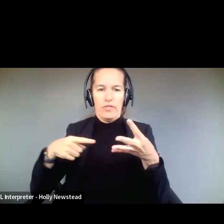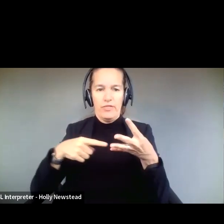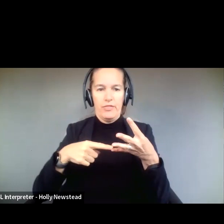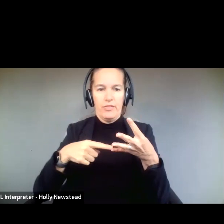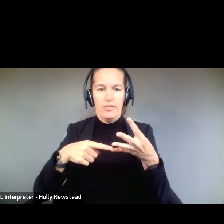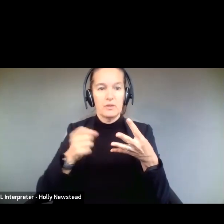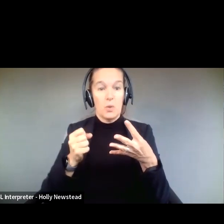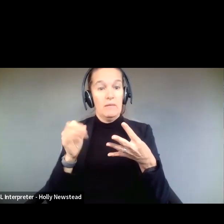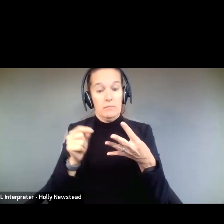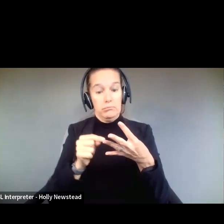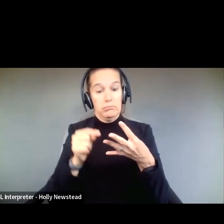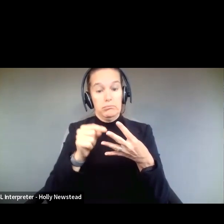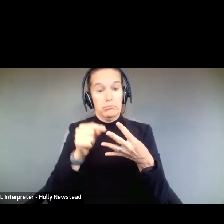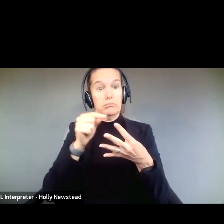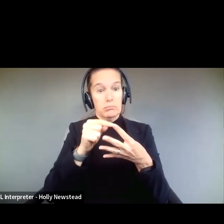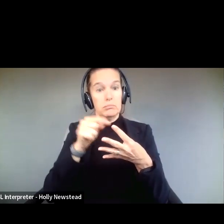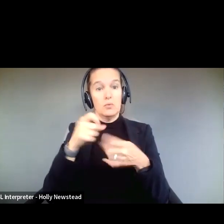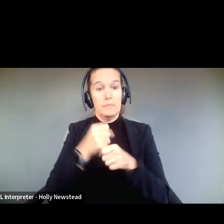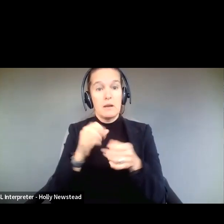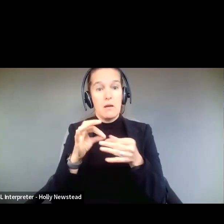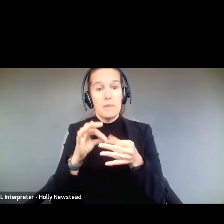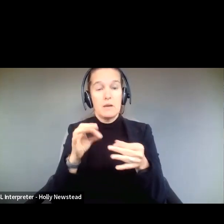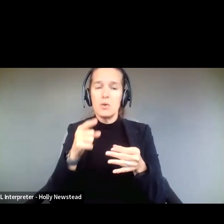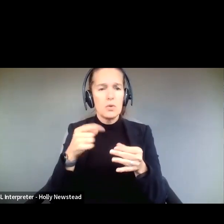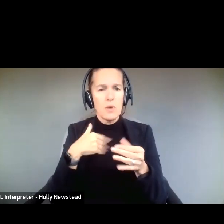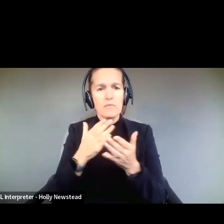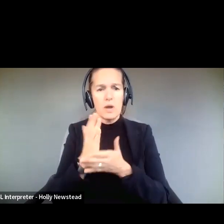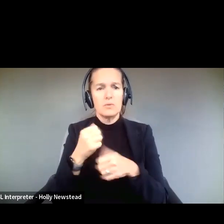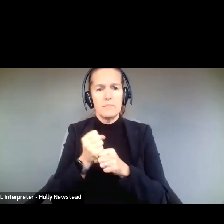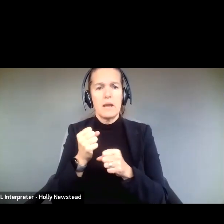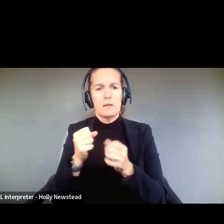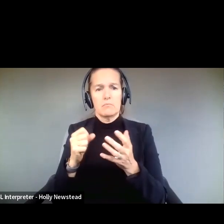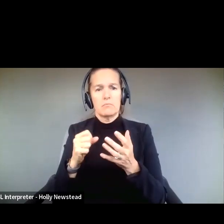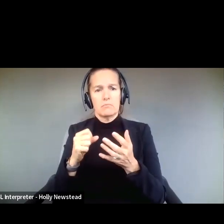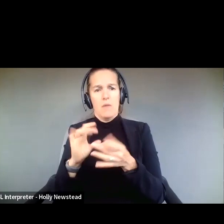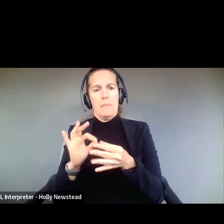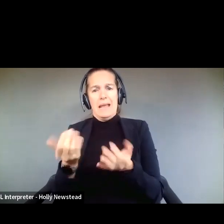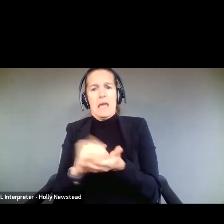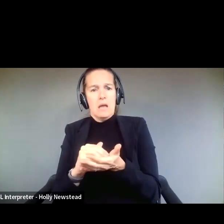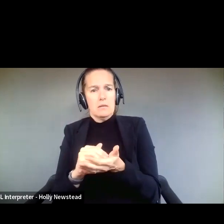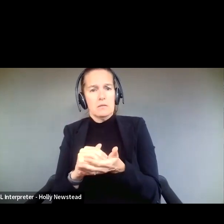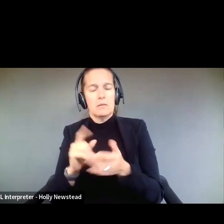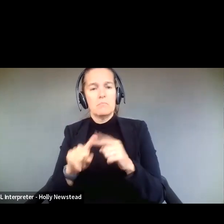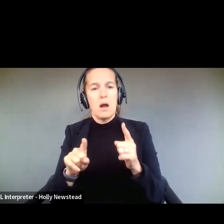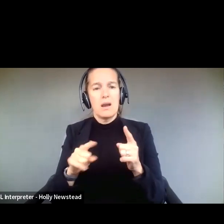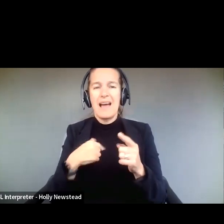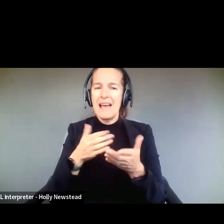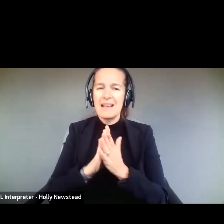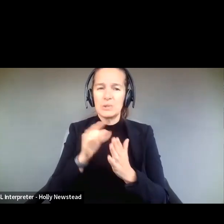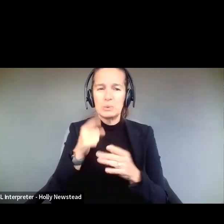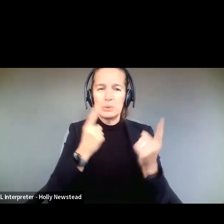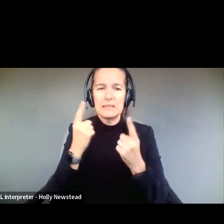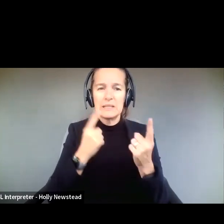comment session the commission has held. You have every right to make public comment again if you wish, but I would really ask that you consider that